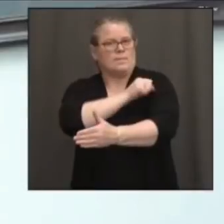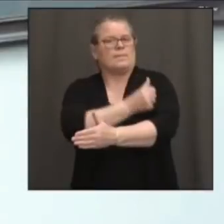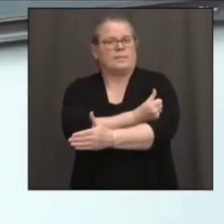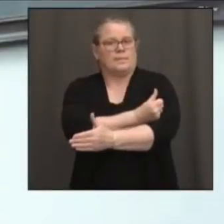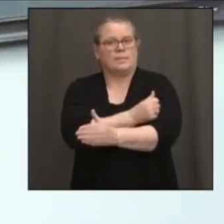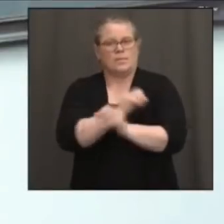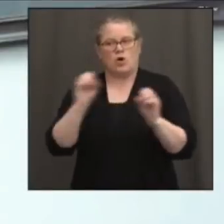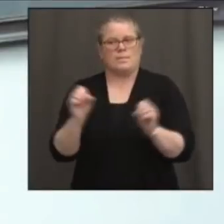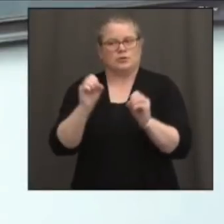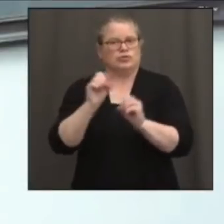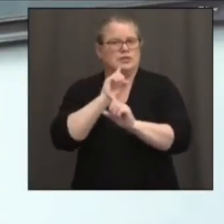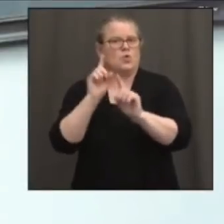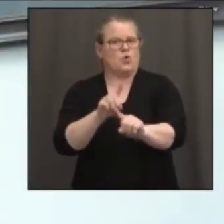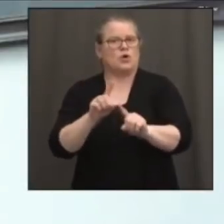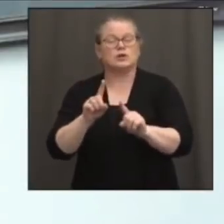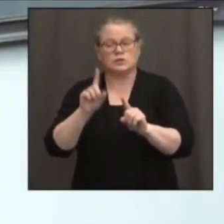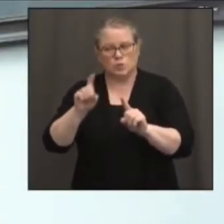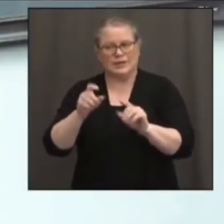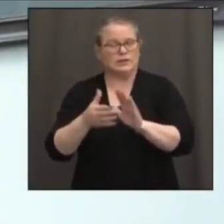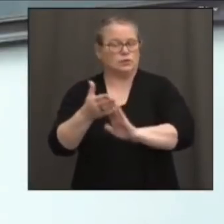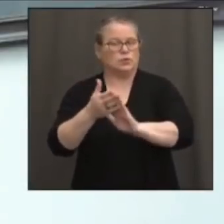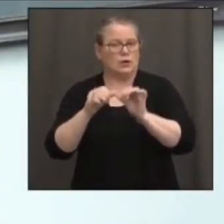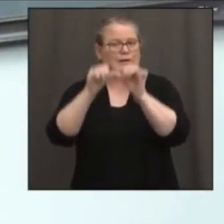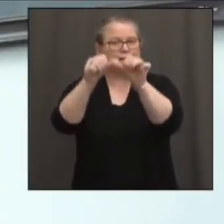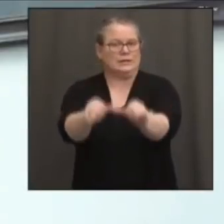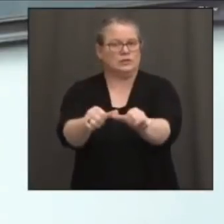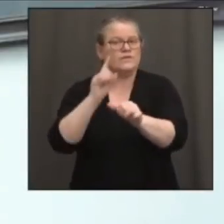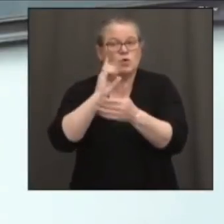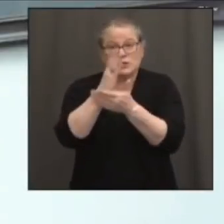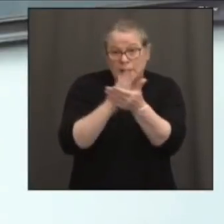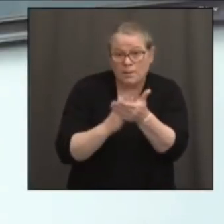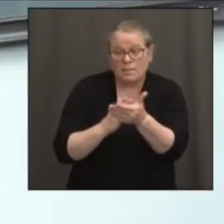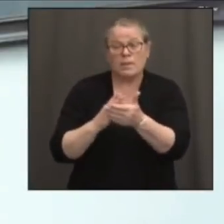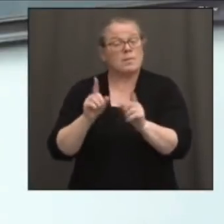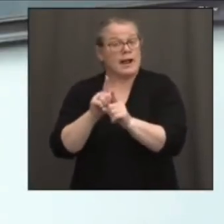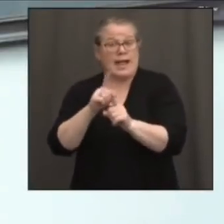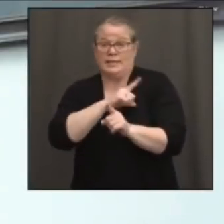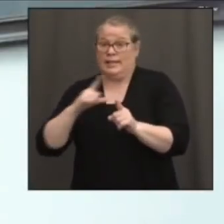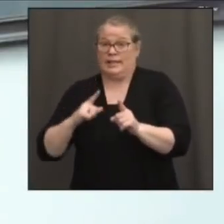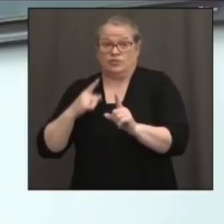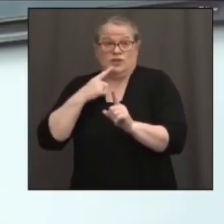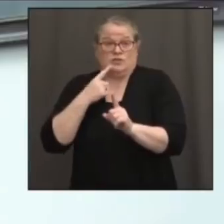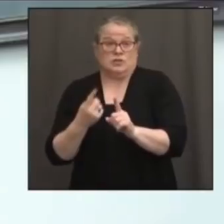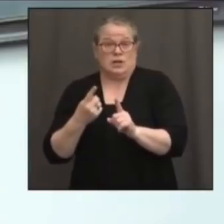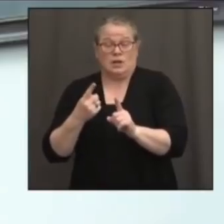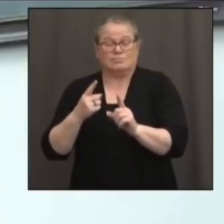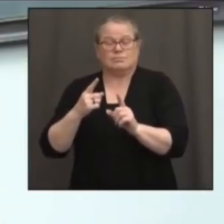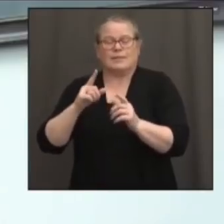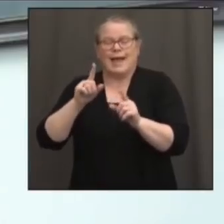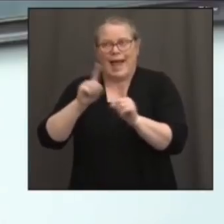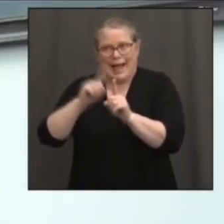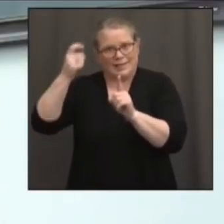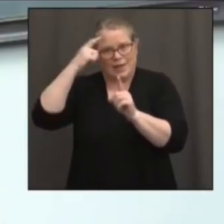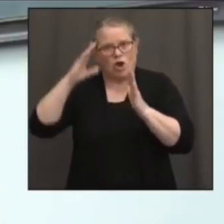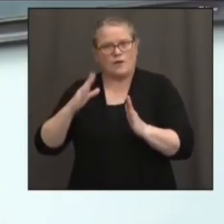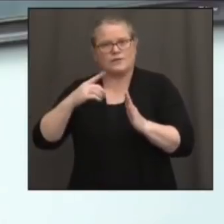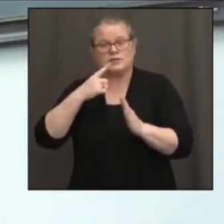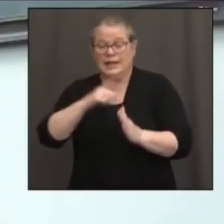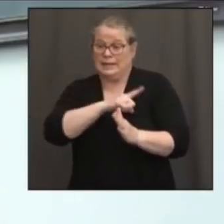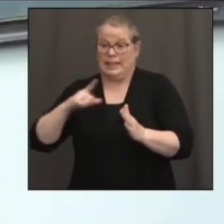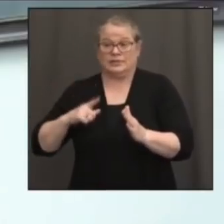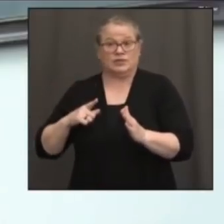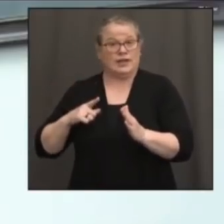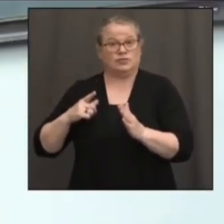emergency orders. But first and foremost, as the governor said, the legislature's in session. They need to opine as